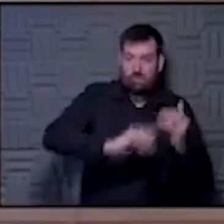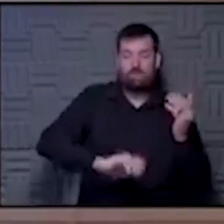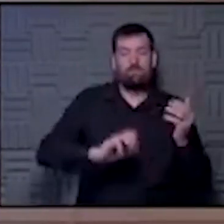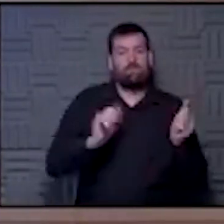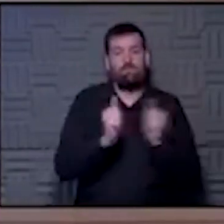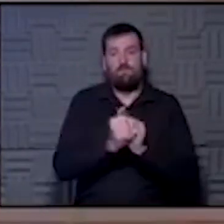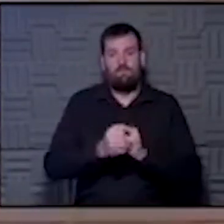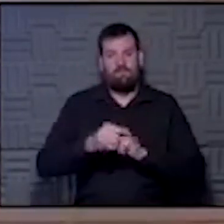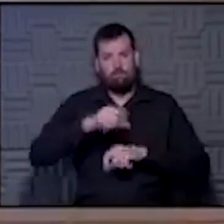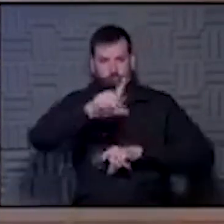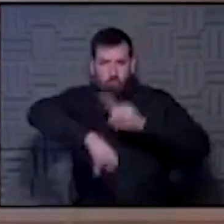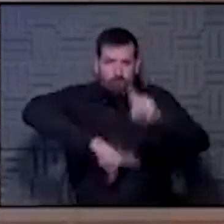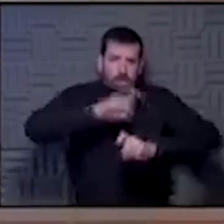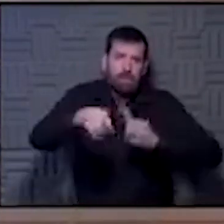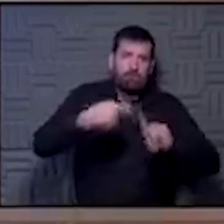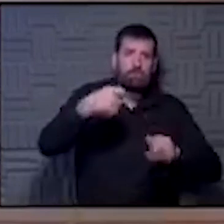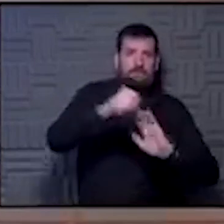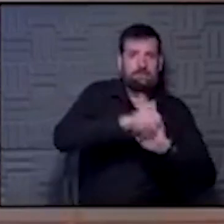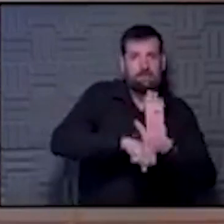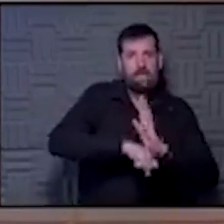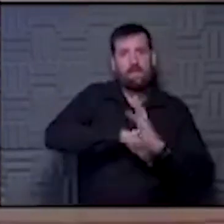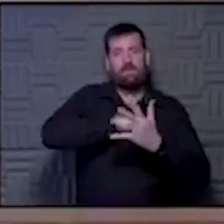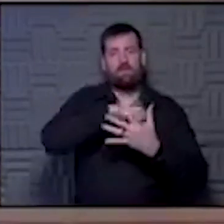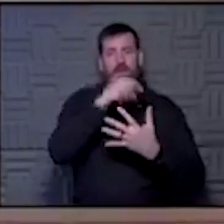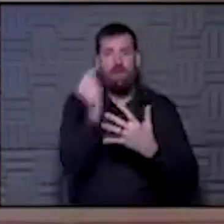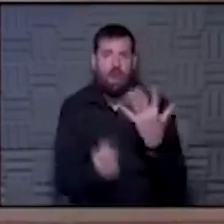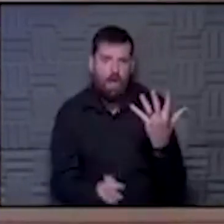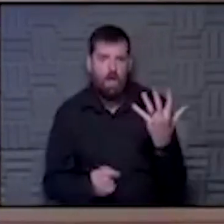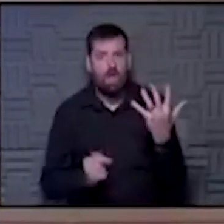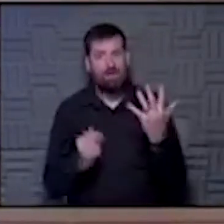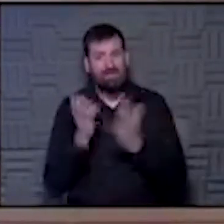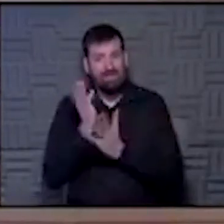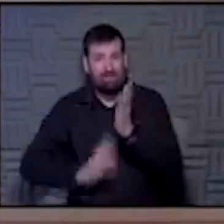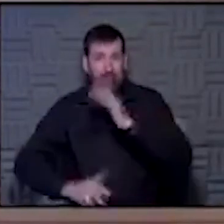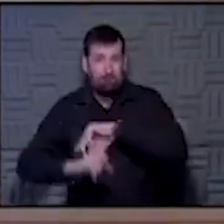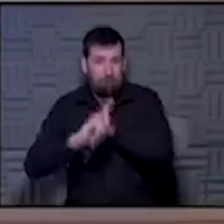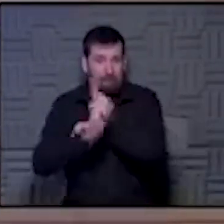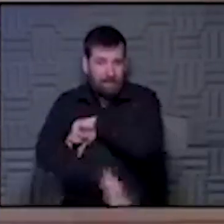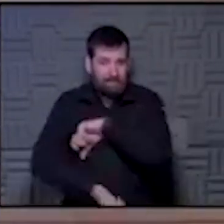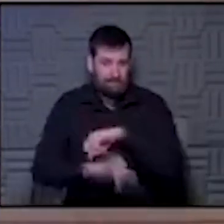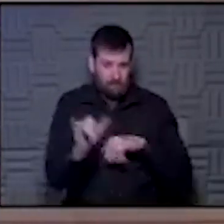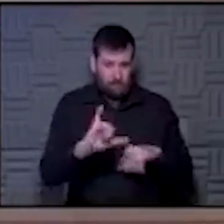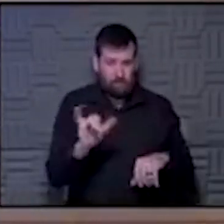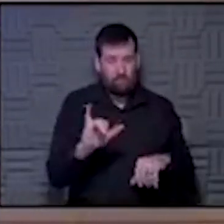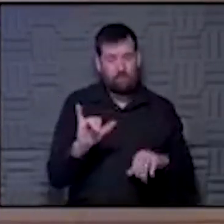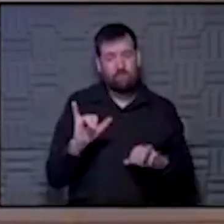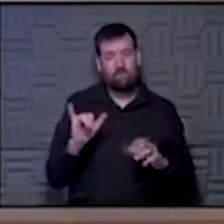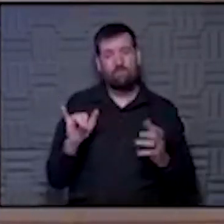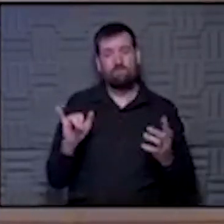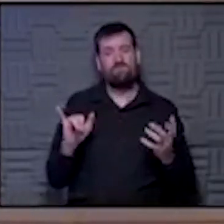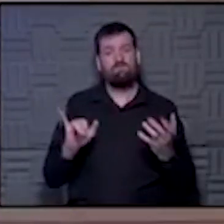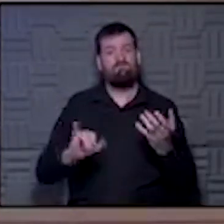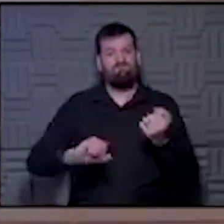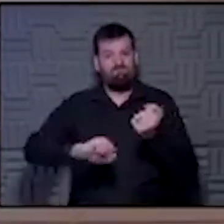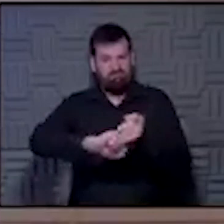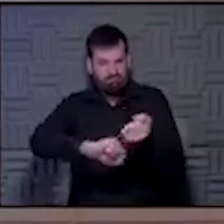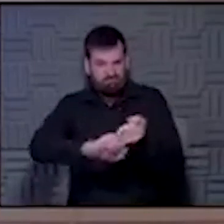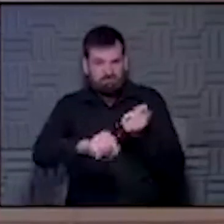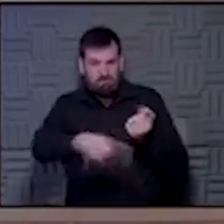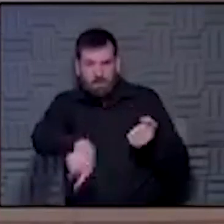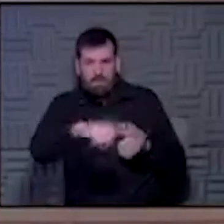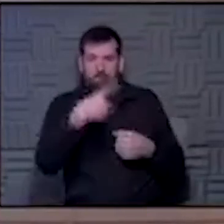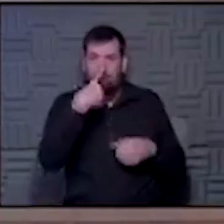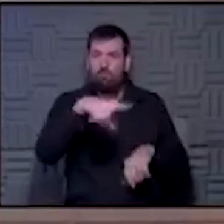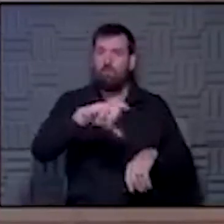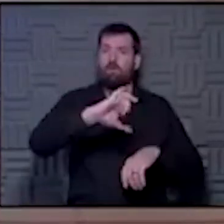and surveys from the state, and often some penalties. And if we can help support the facilities to